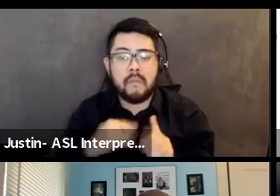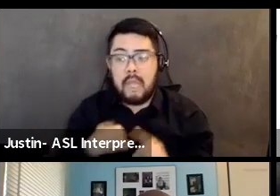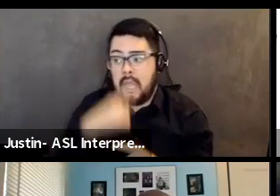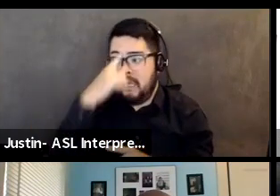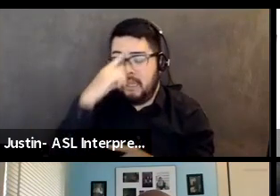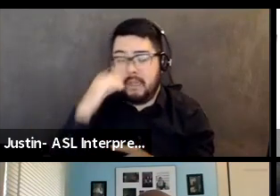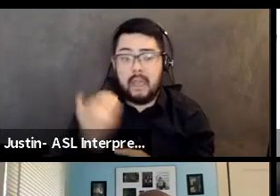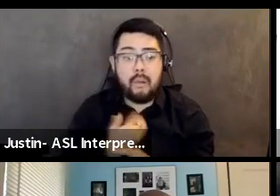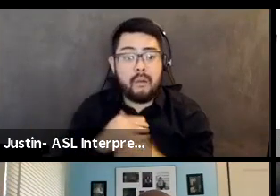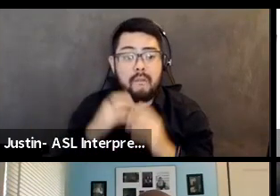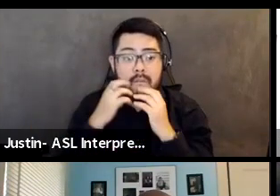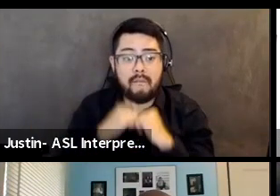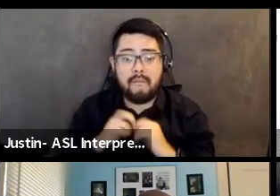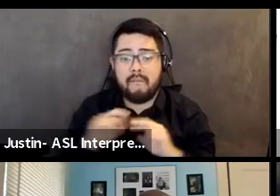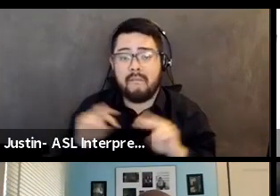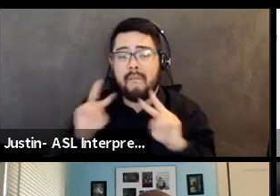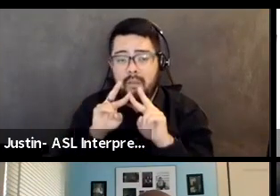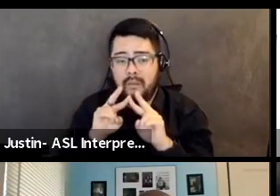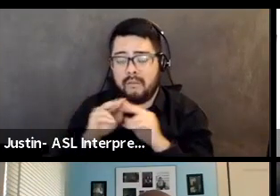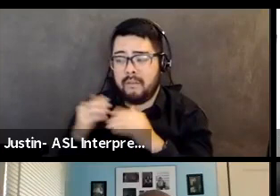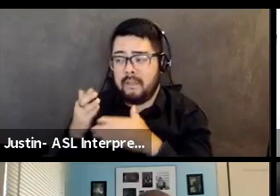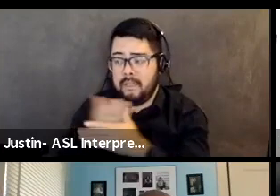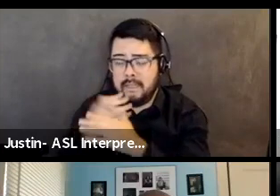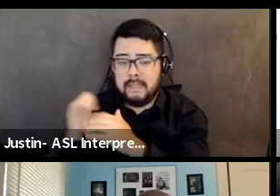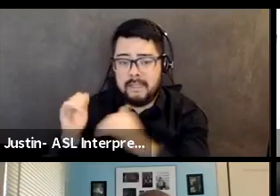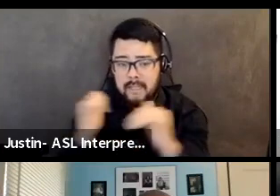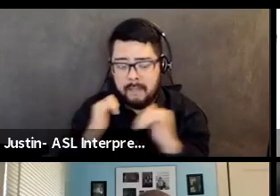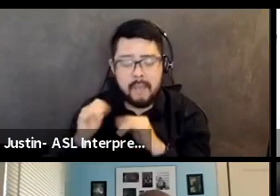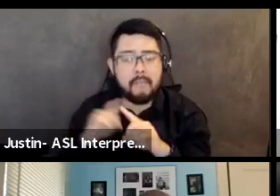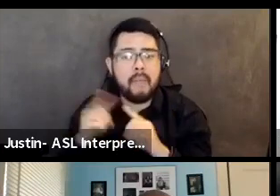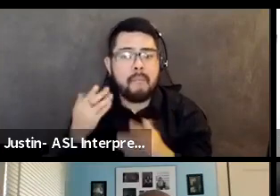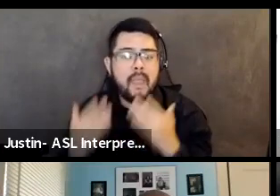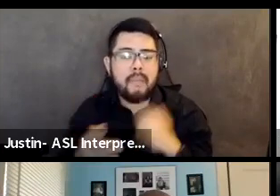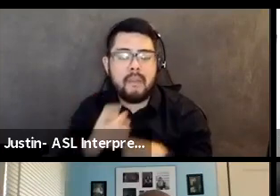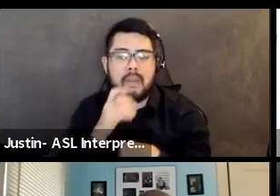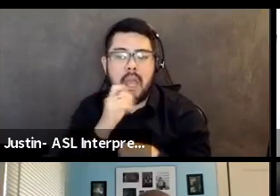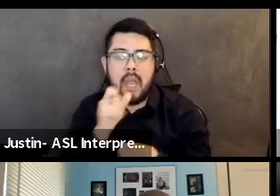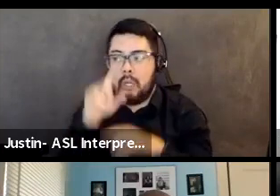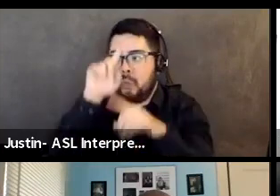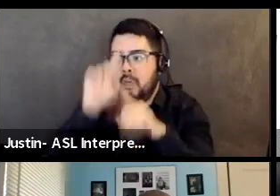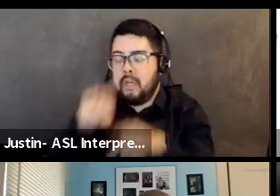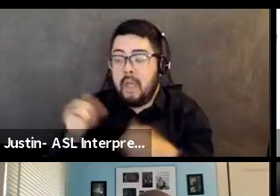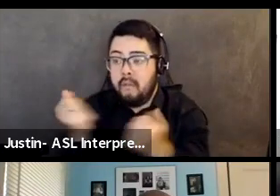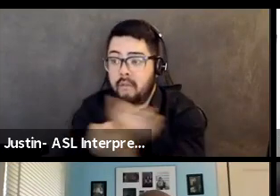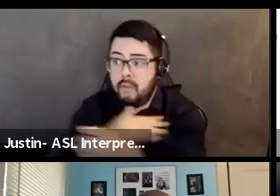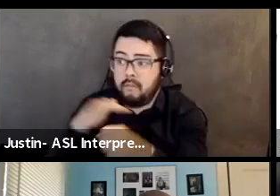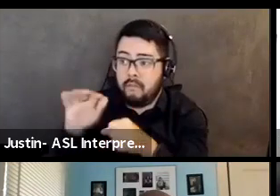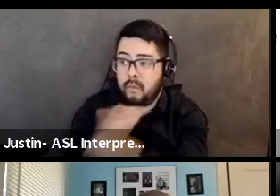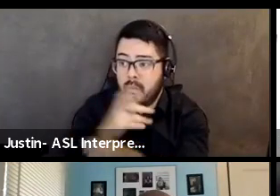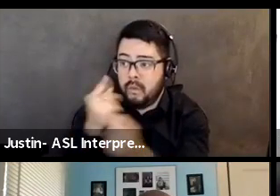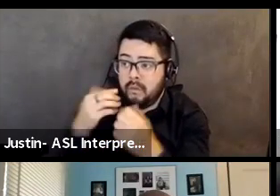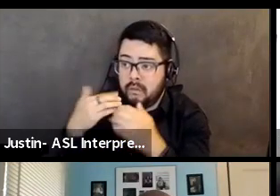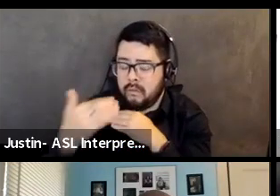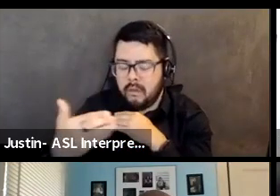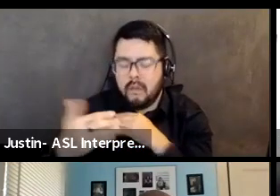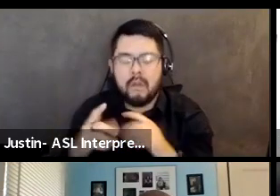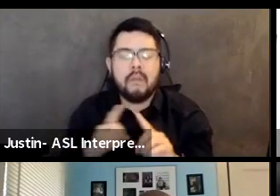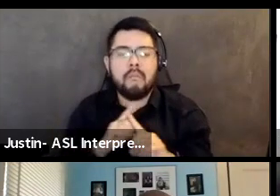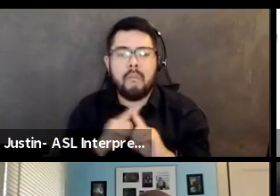values but may not uh agree on the best course forward and i think